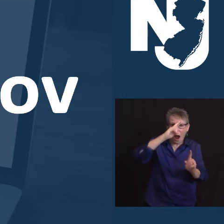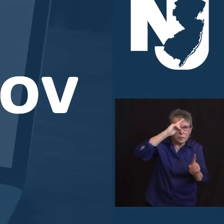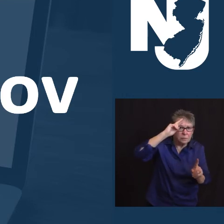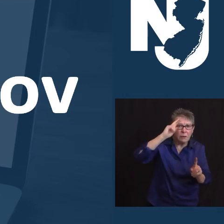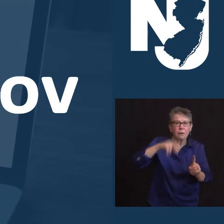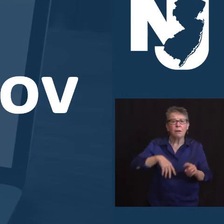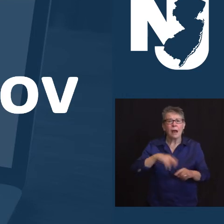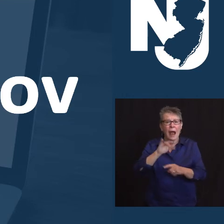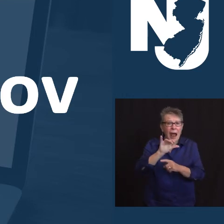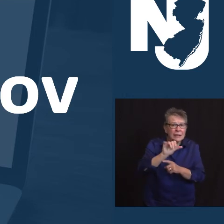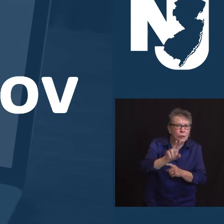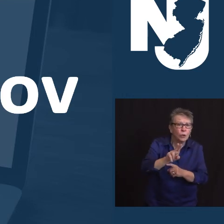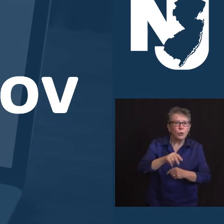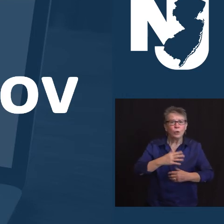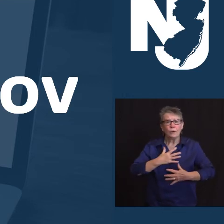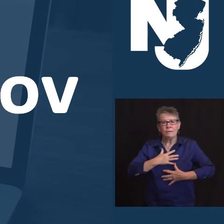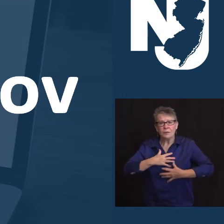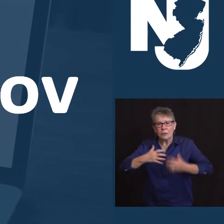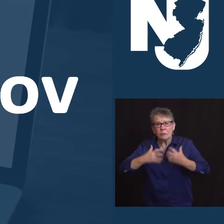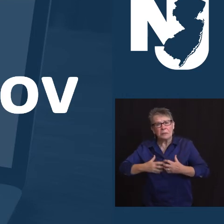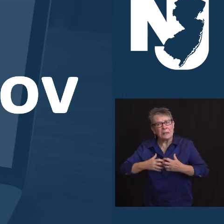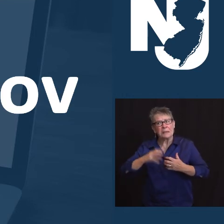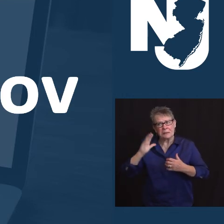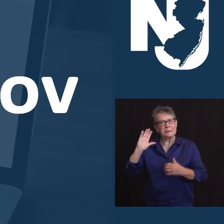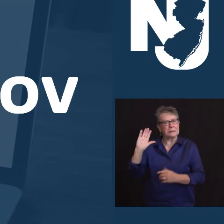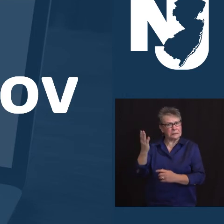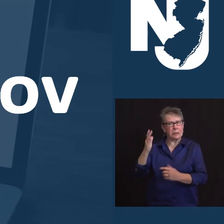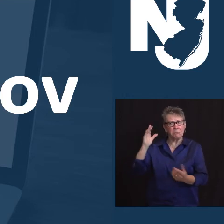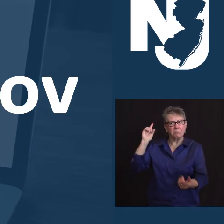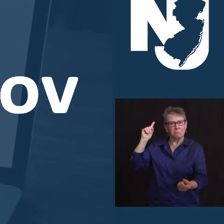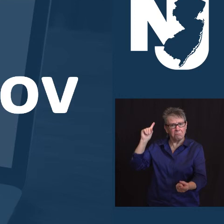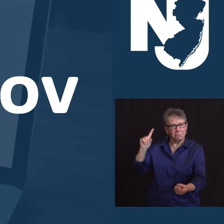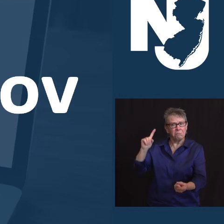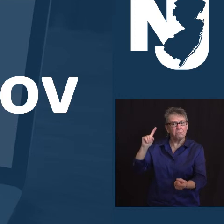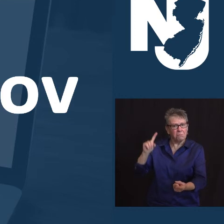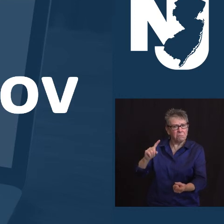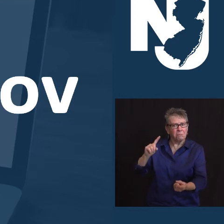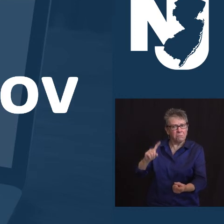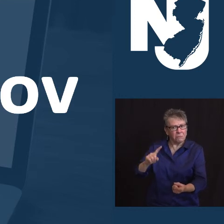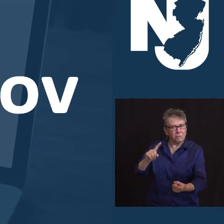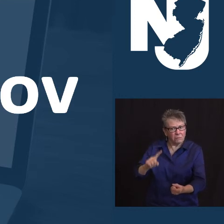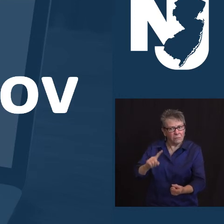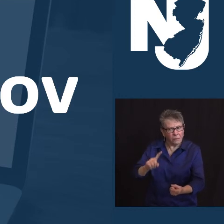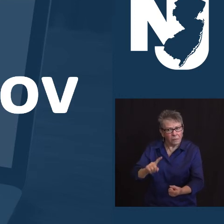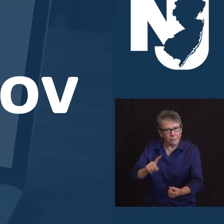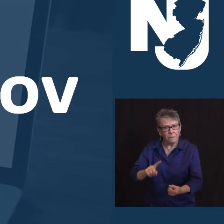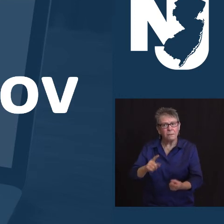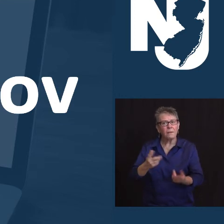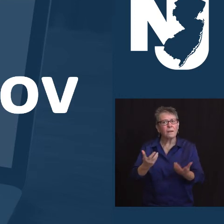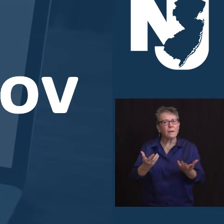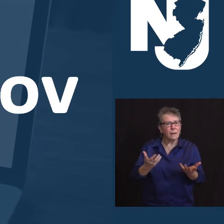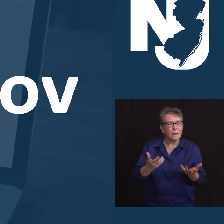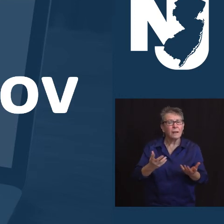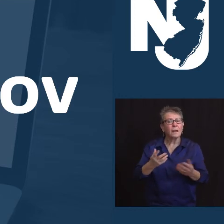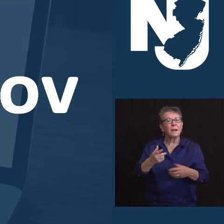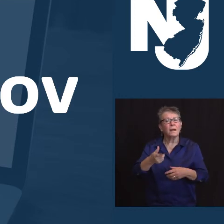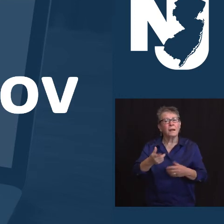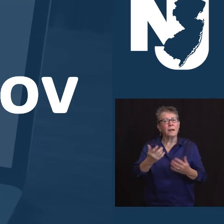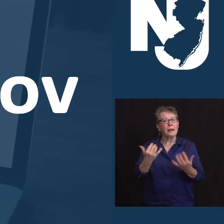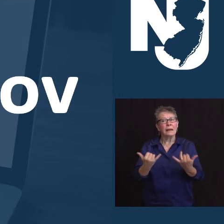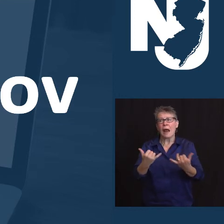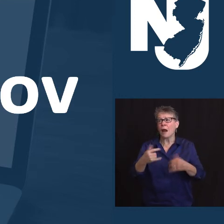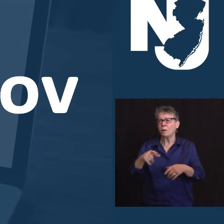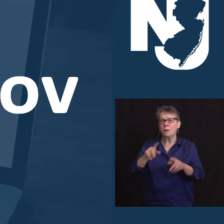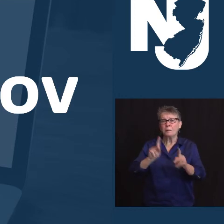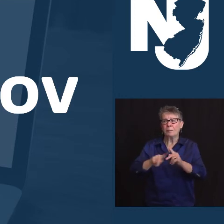of days like today where the numbers of folks leaving is either greater than the numbers coming in or about equal. And the